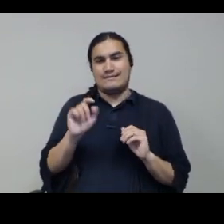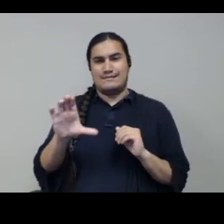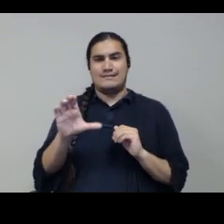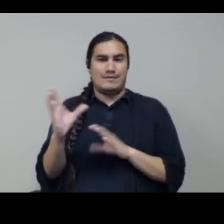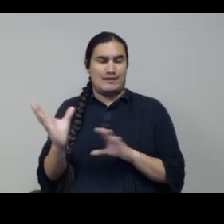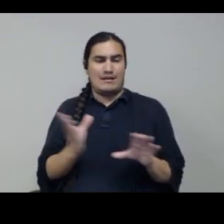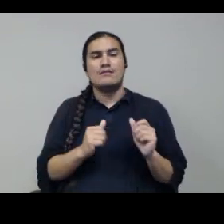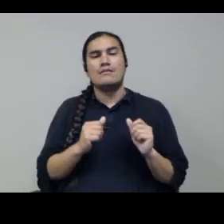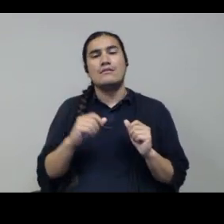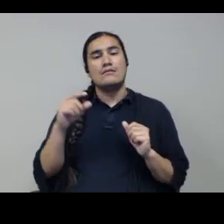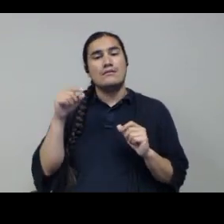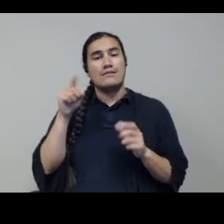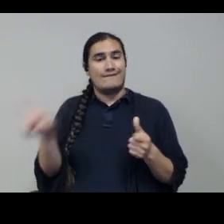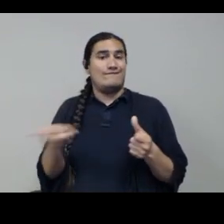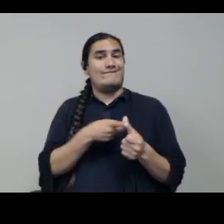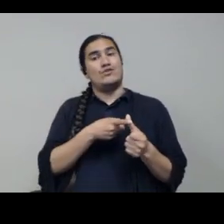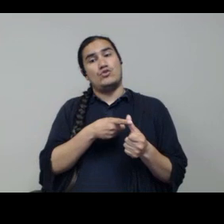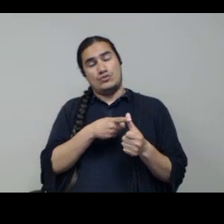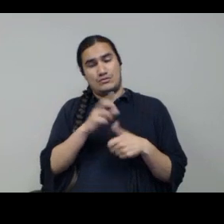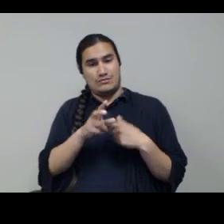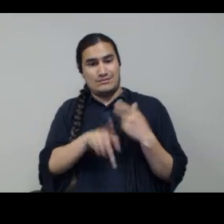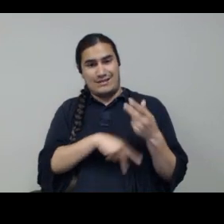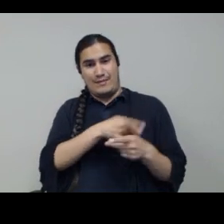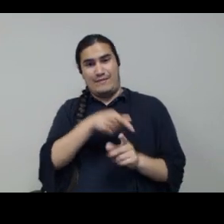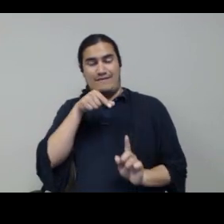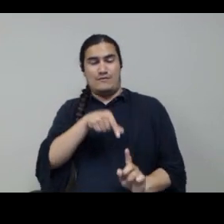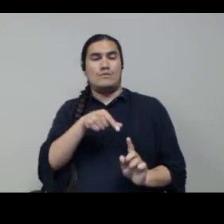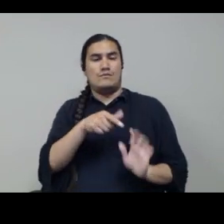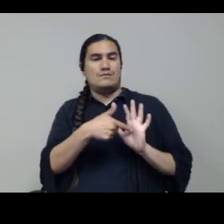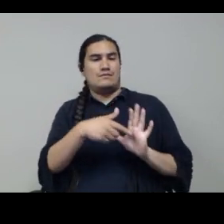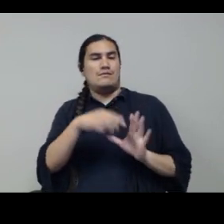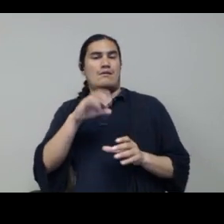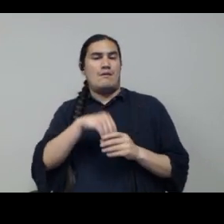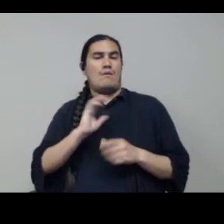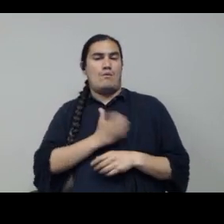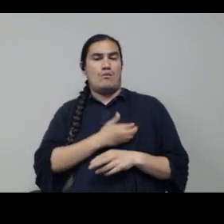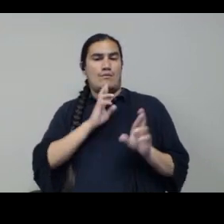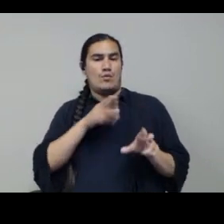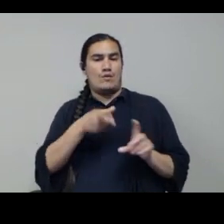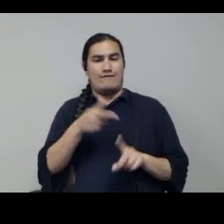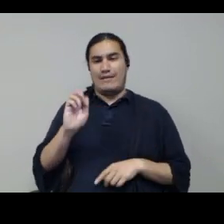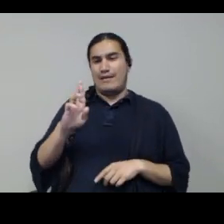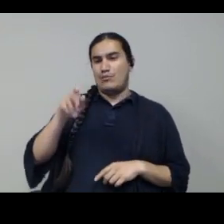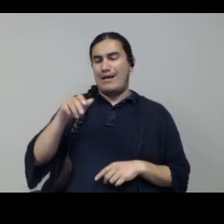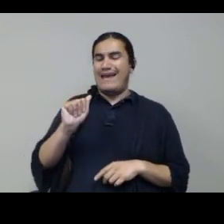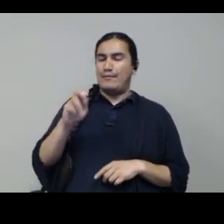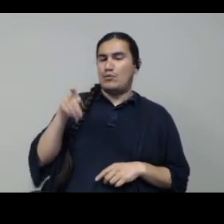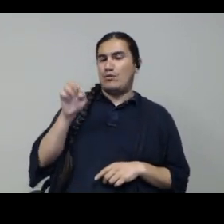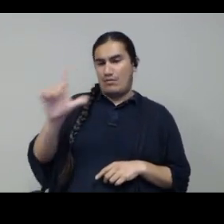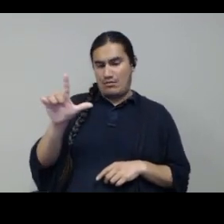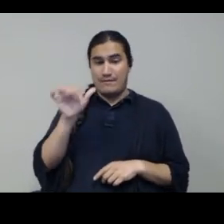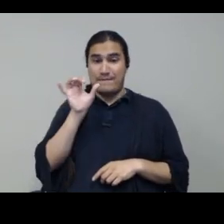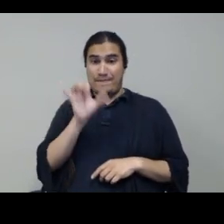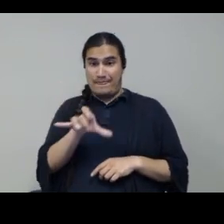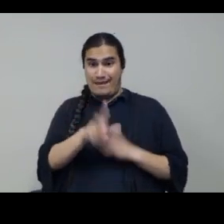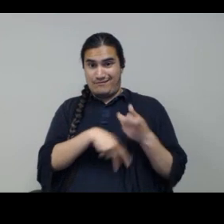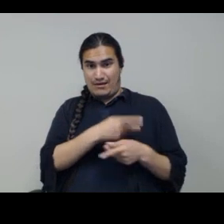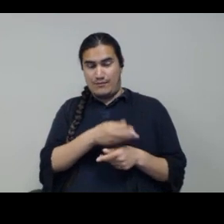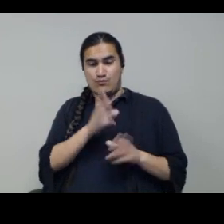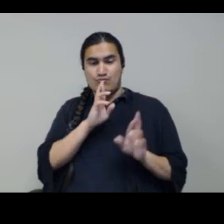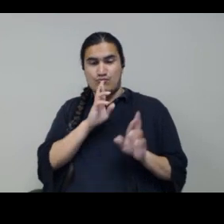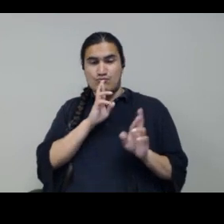iteration of this is reflected in our report that was released in April. This iteration of the